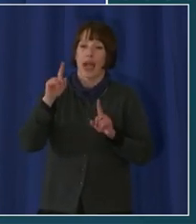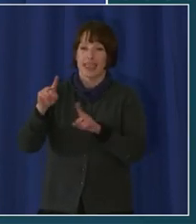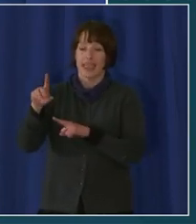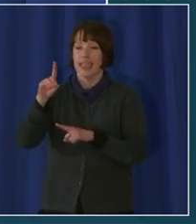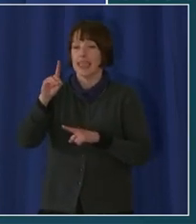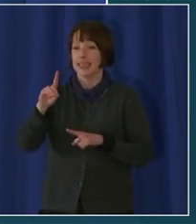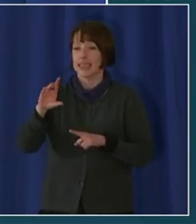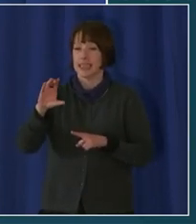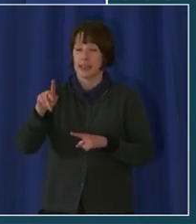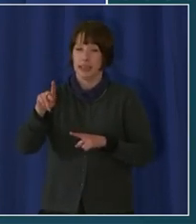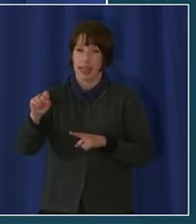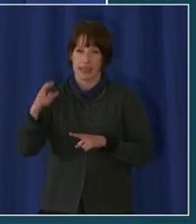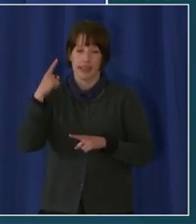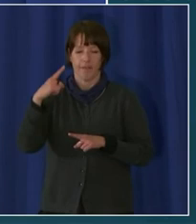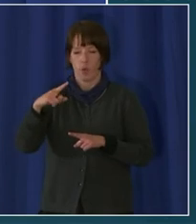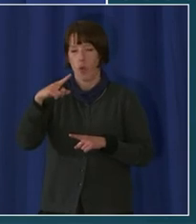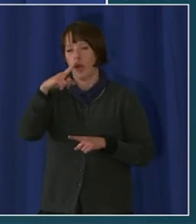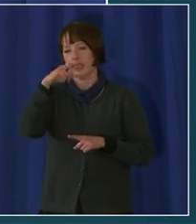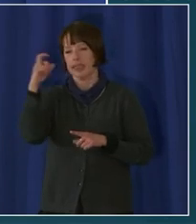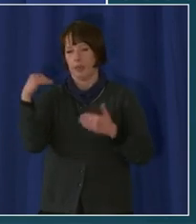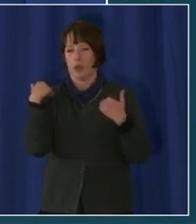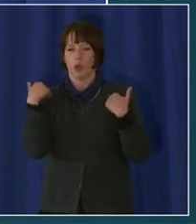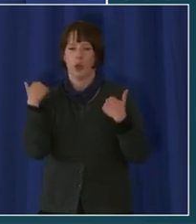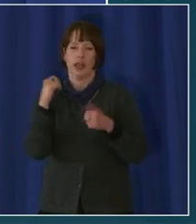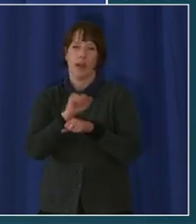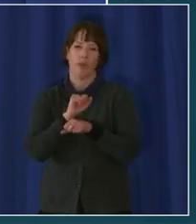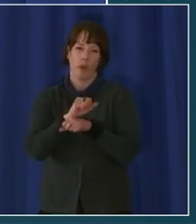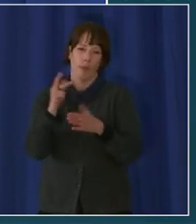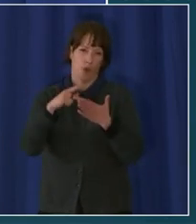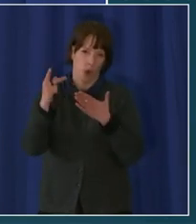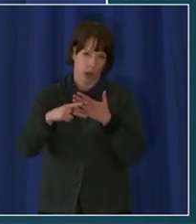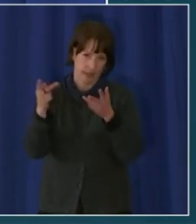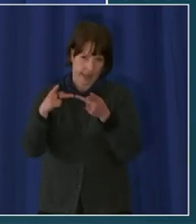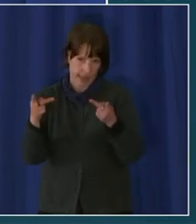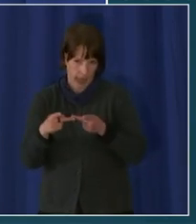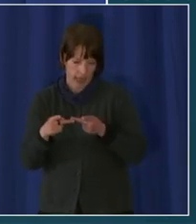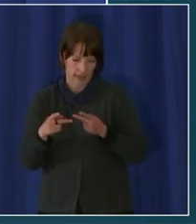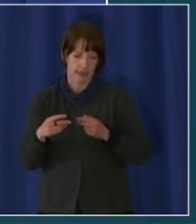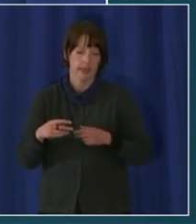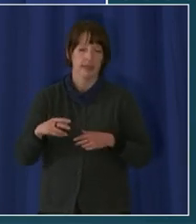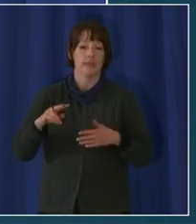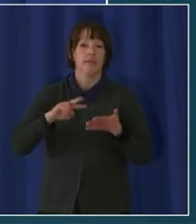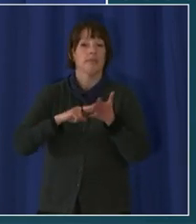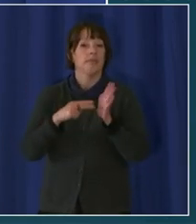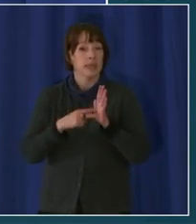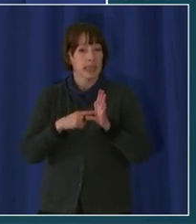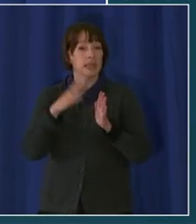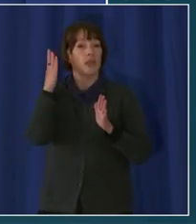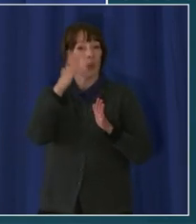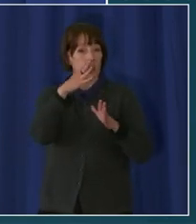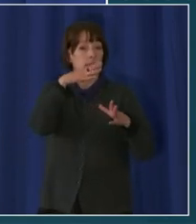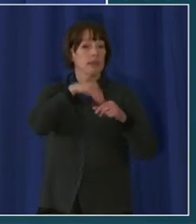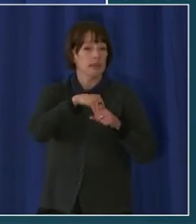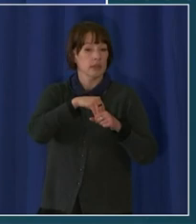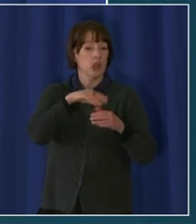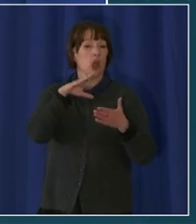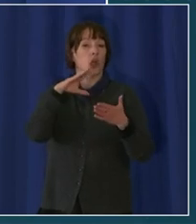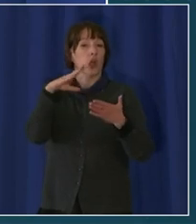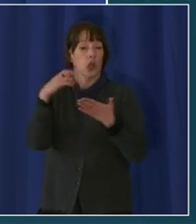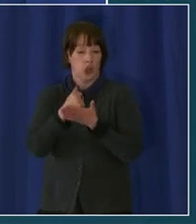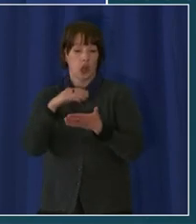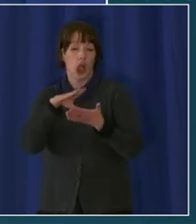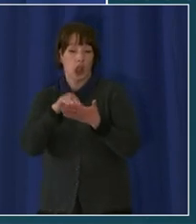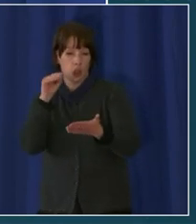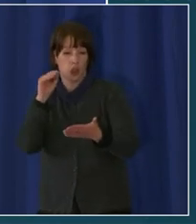their Summer Youth Employment Program site. And so in that case, they will be participating in Earn and Learn.